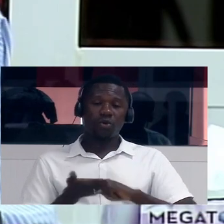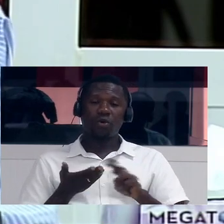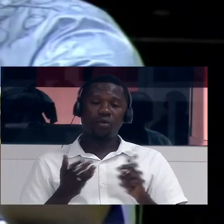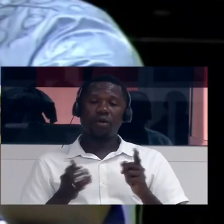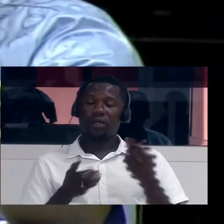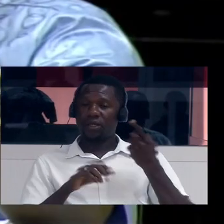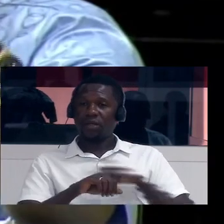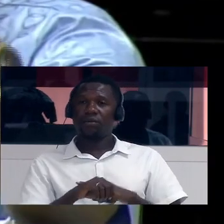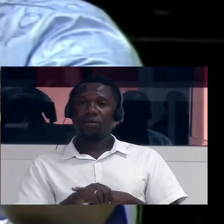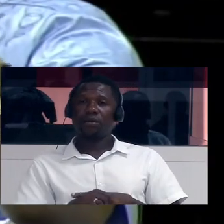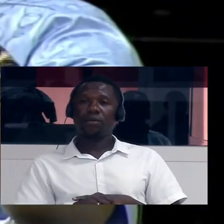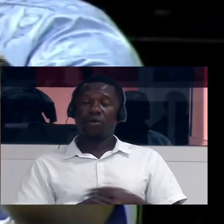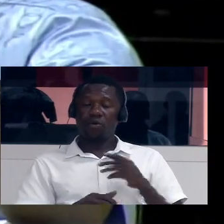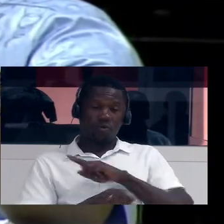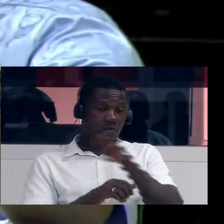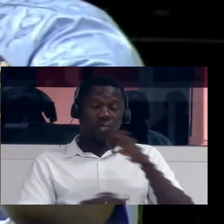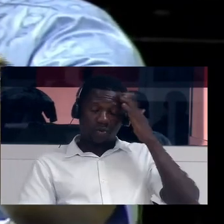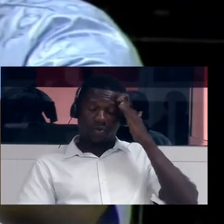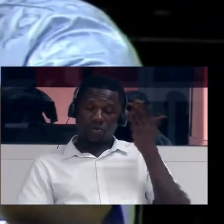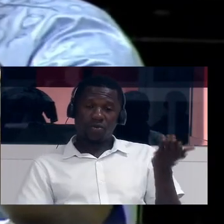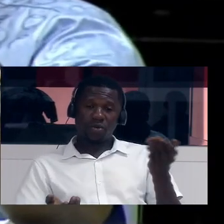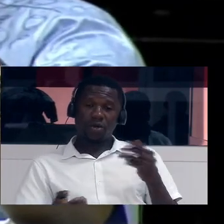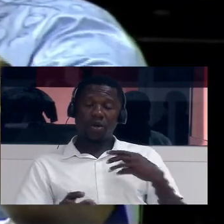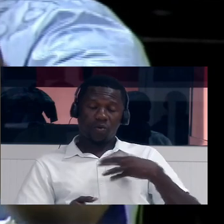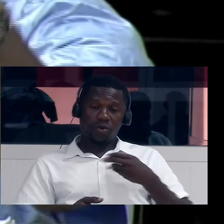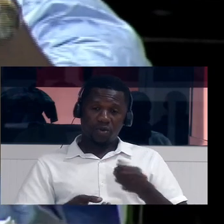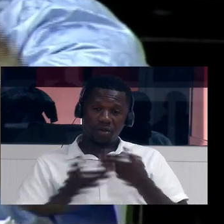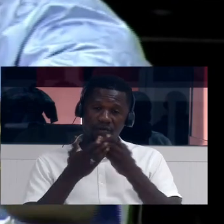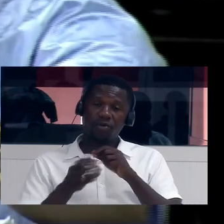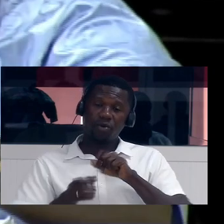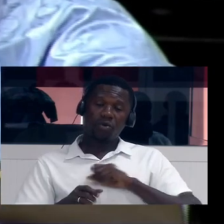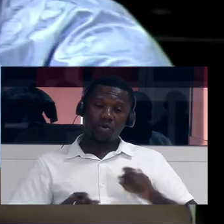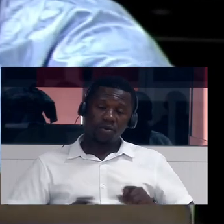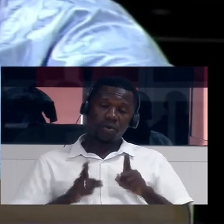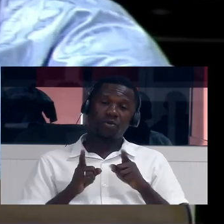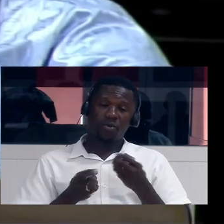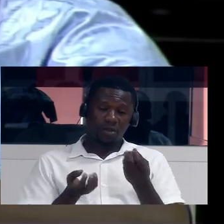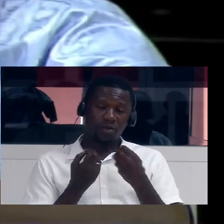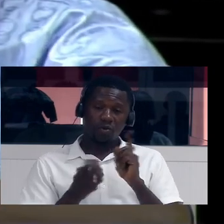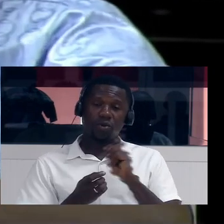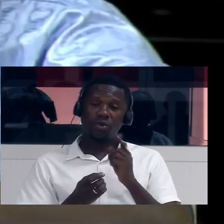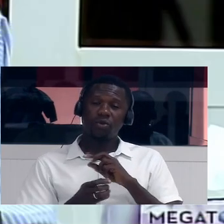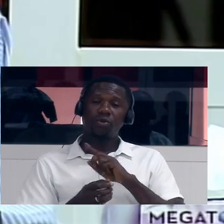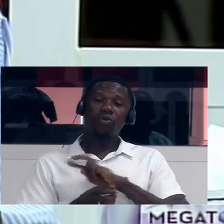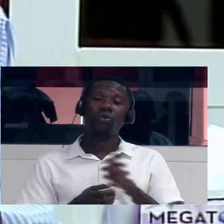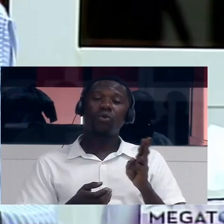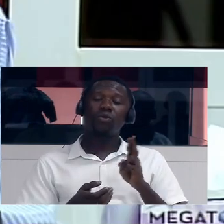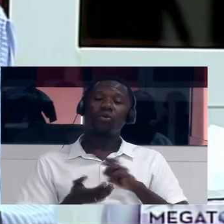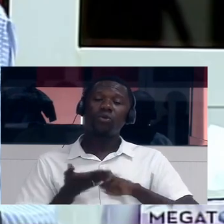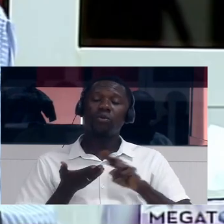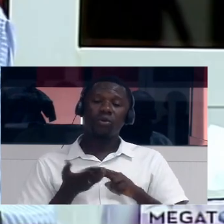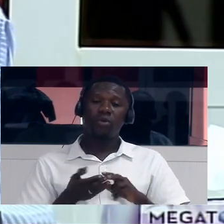you the opportunity to give your own evidence. I cannot testify. So tell us what was abnormal. The